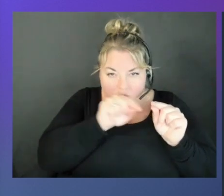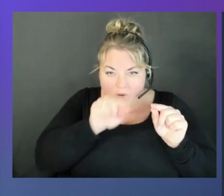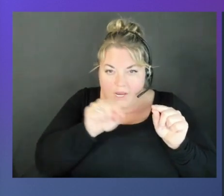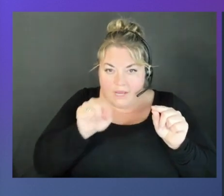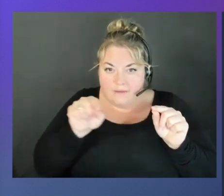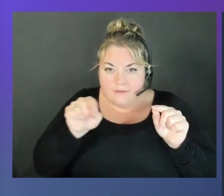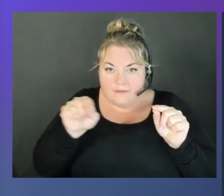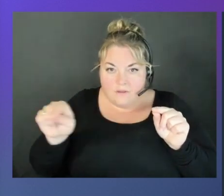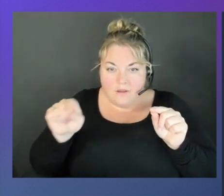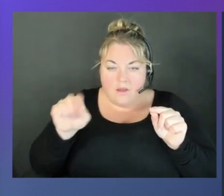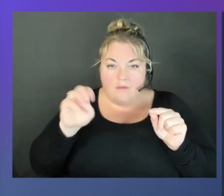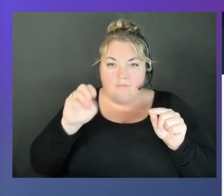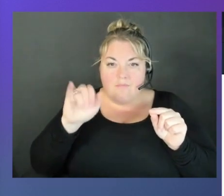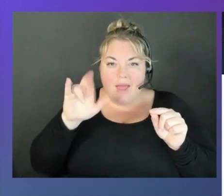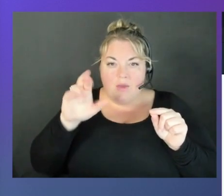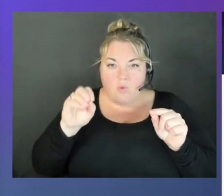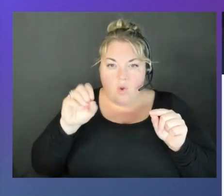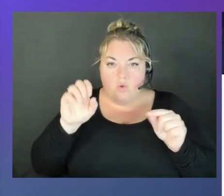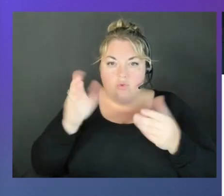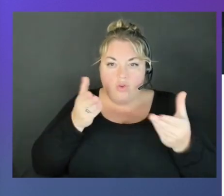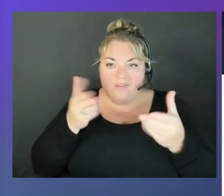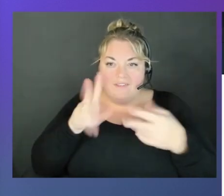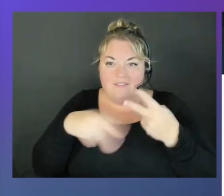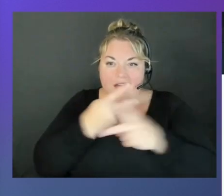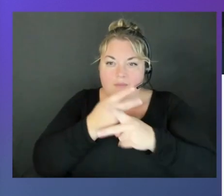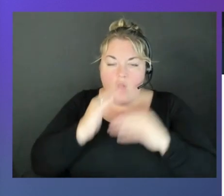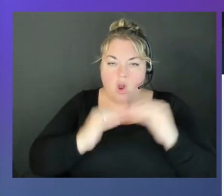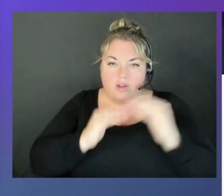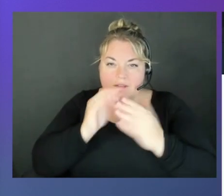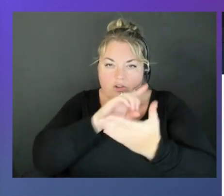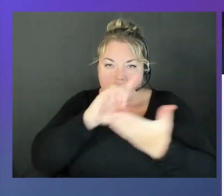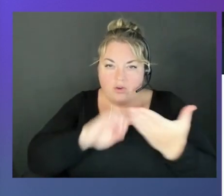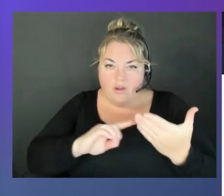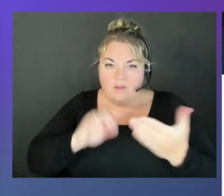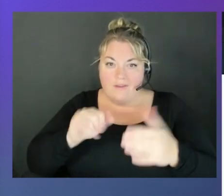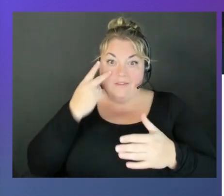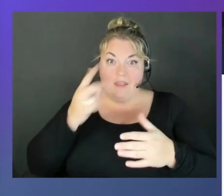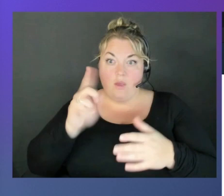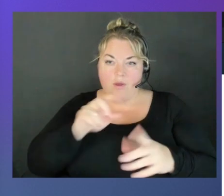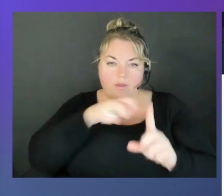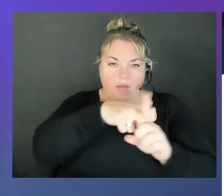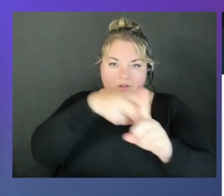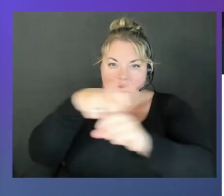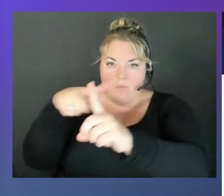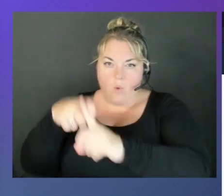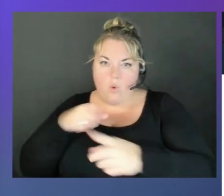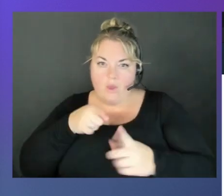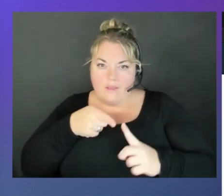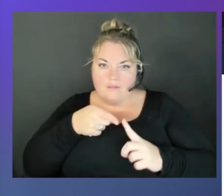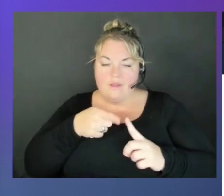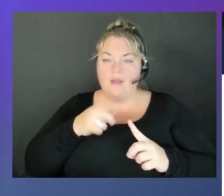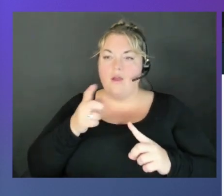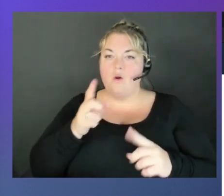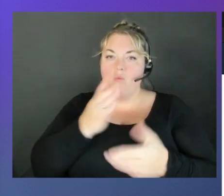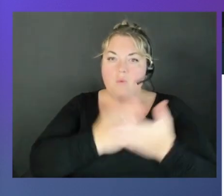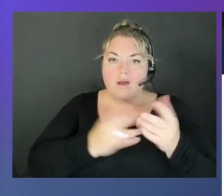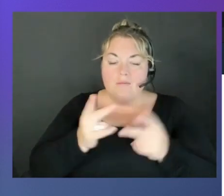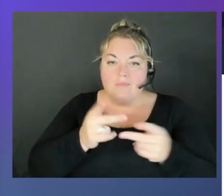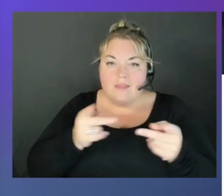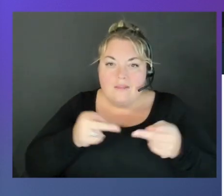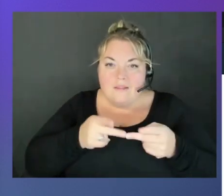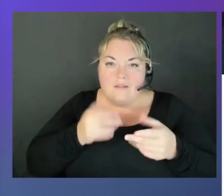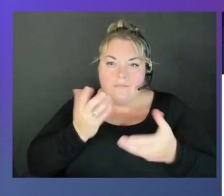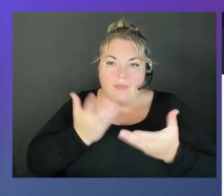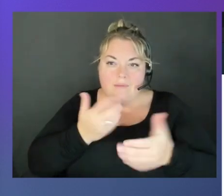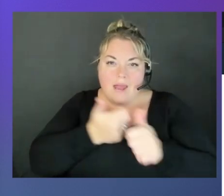in a microservice type of architecture so you could see where the gotcha points are, which pieces might be lagging, or where